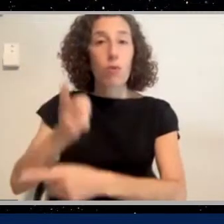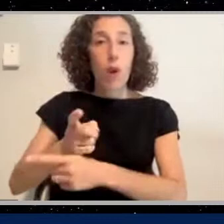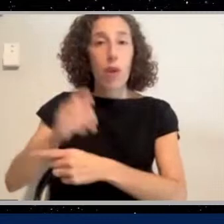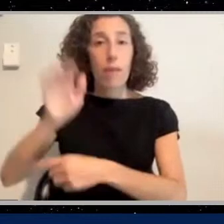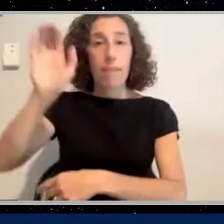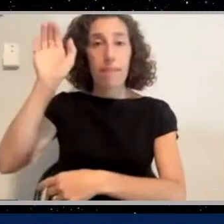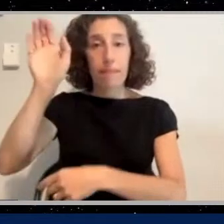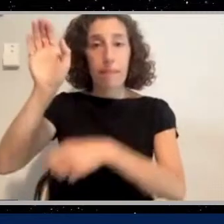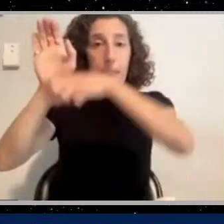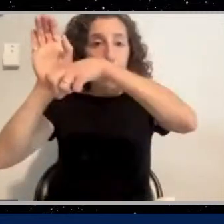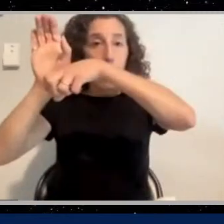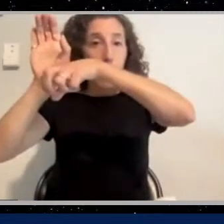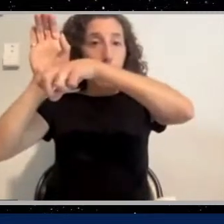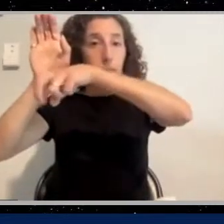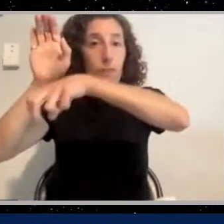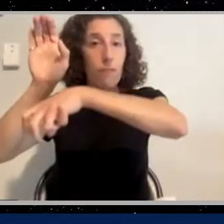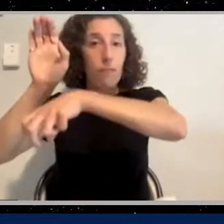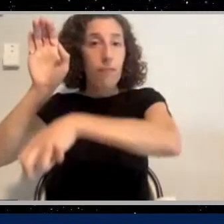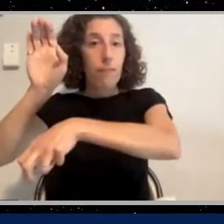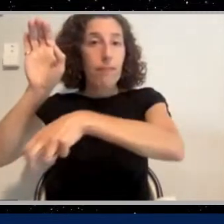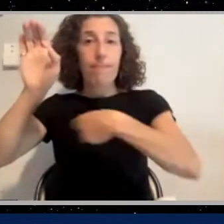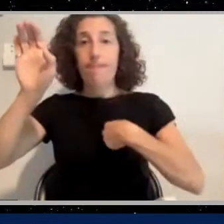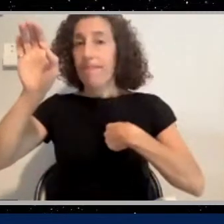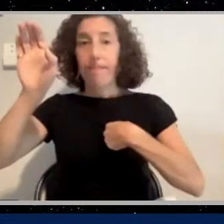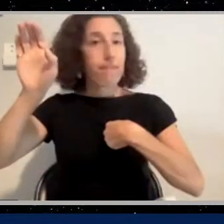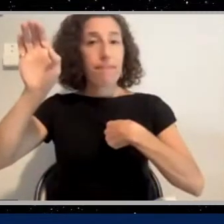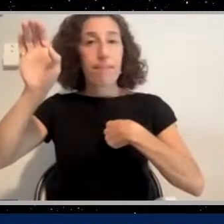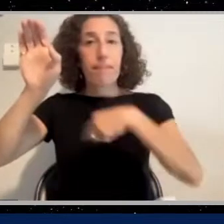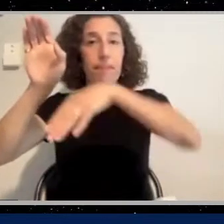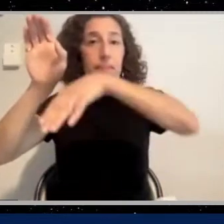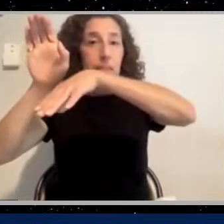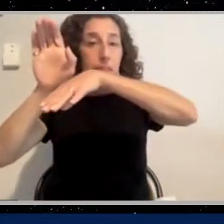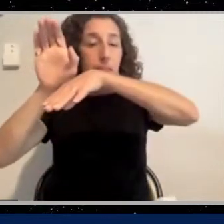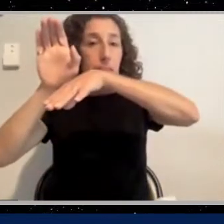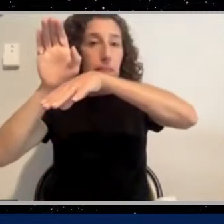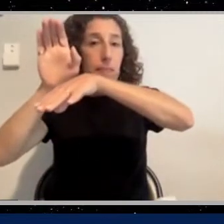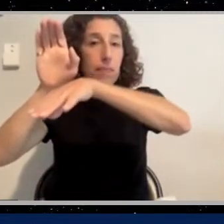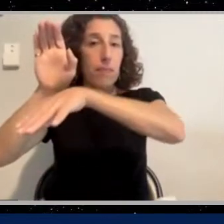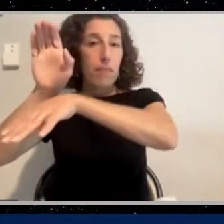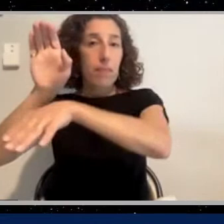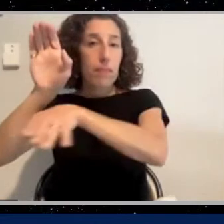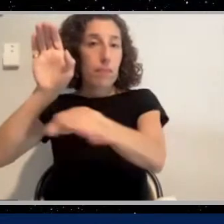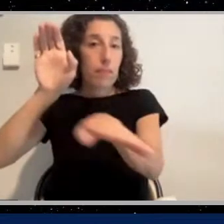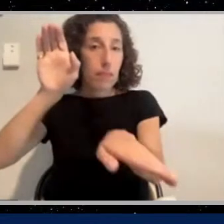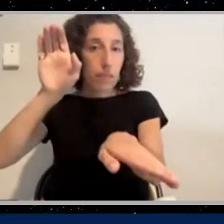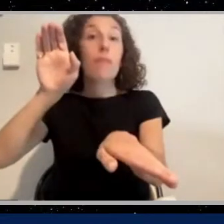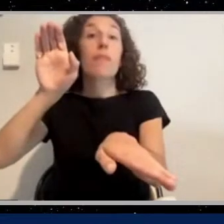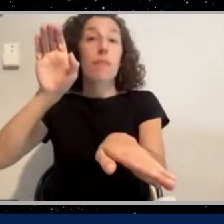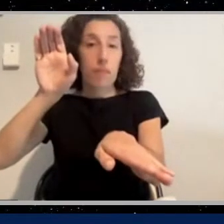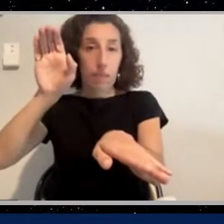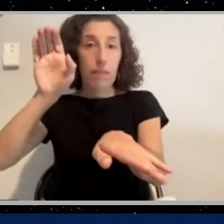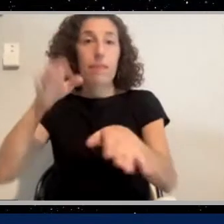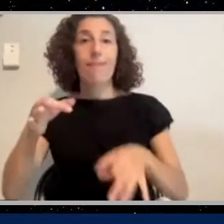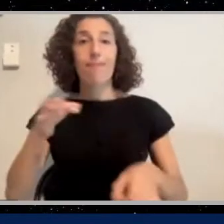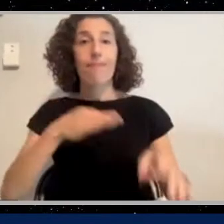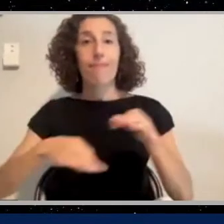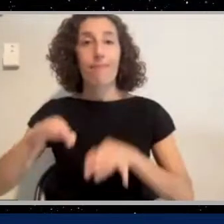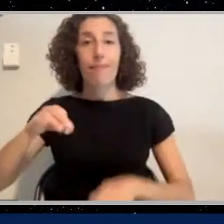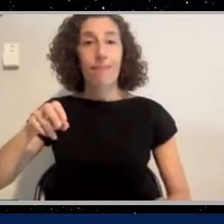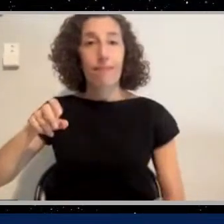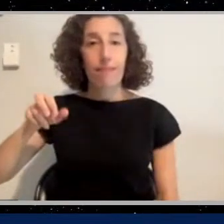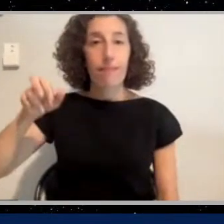that. And for those of us that couldn't, we had the ramp. There were some people that helped push us up and down since it was quite long and steep to get up there.